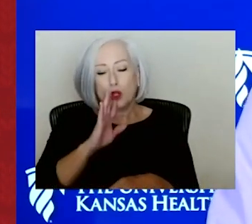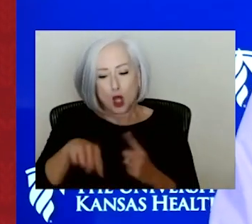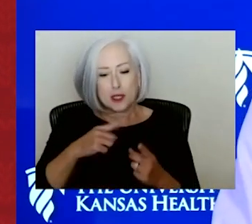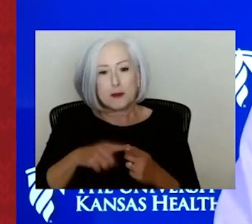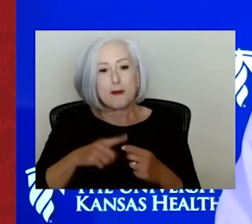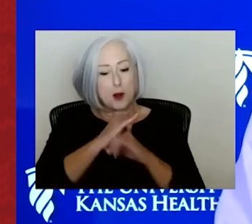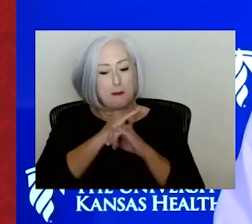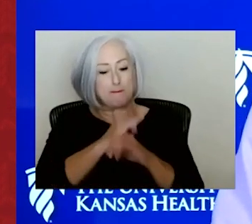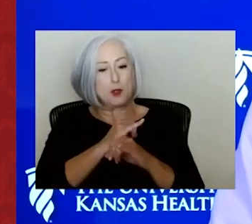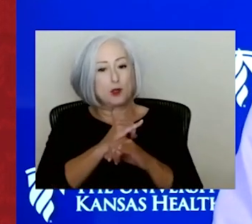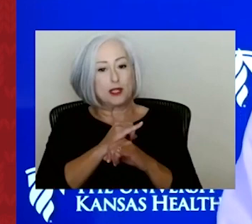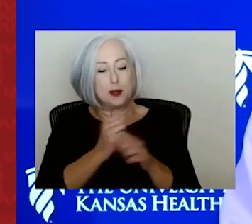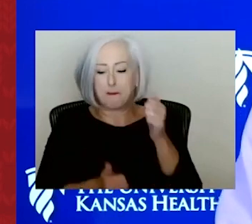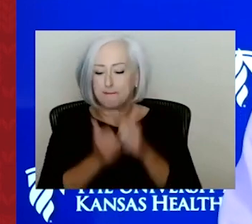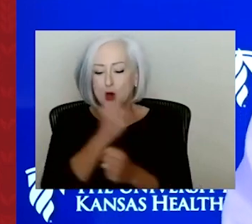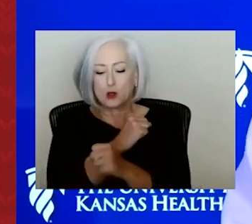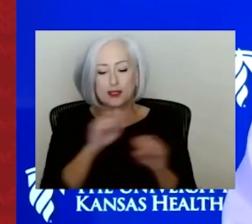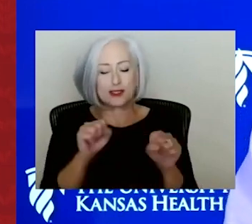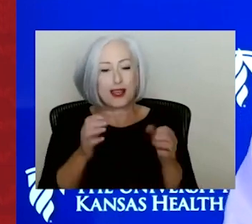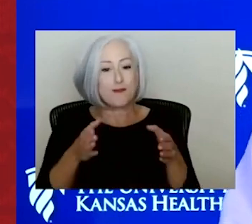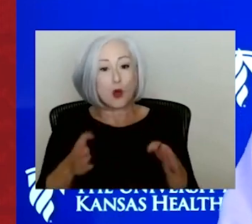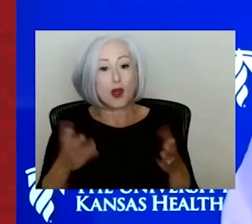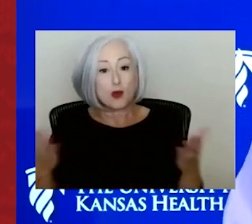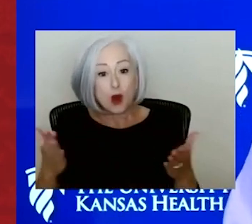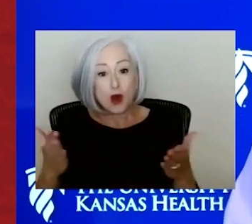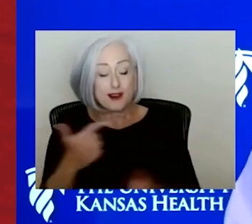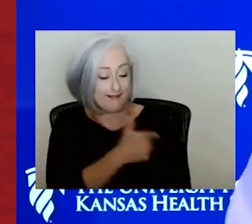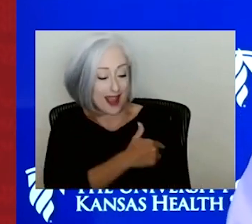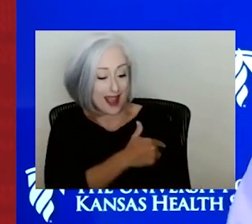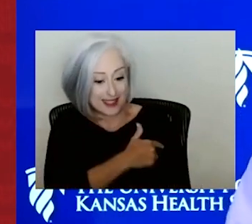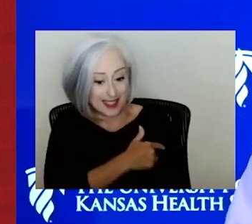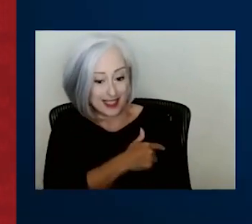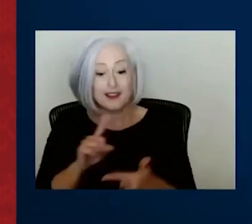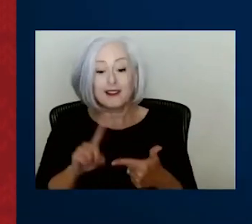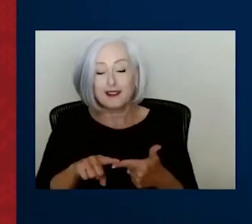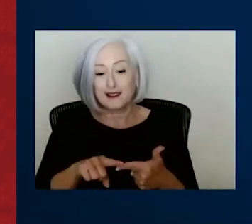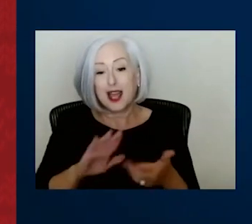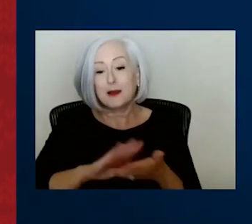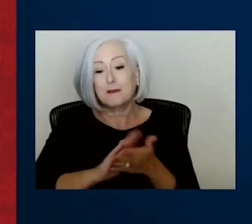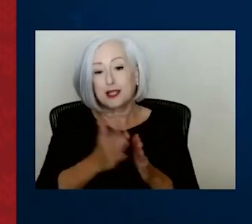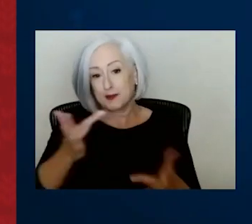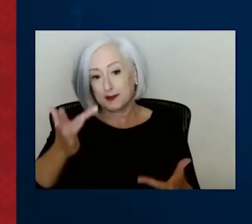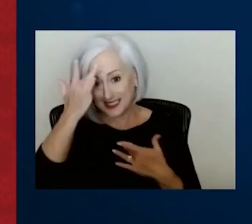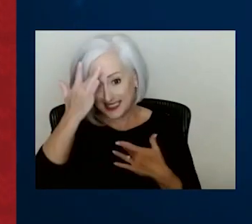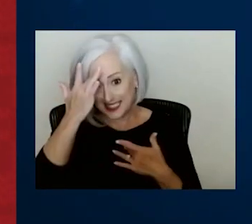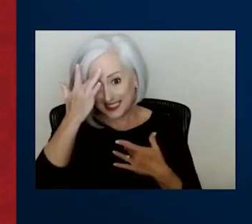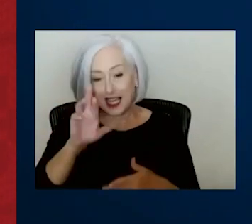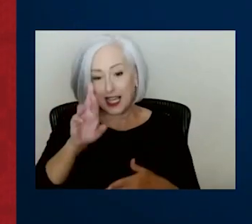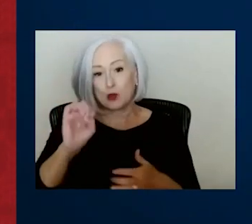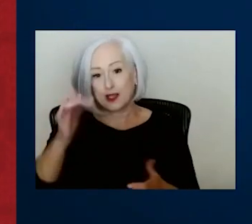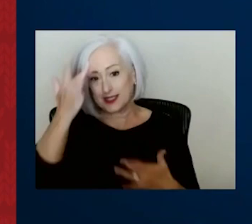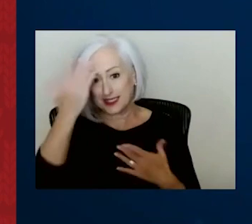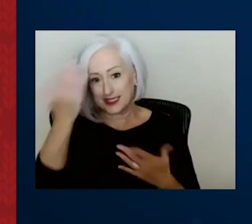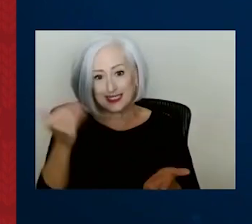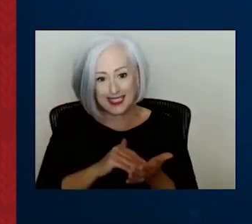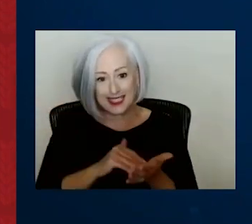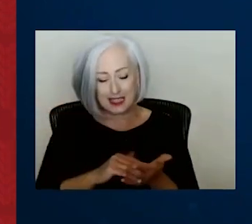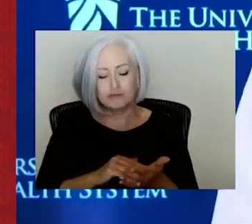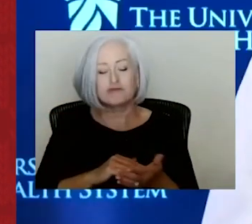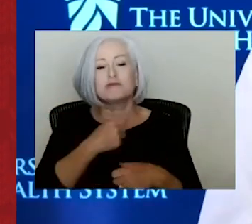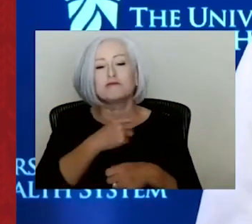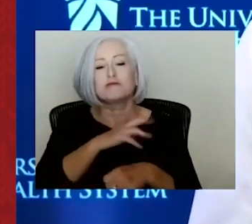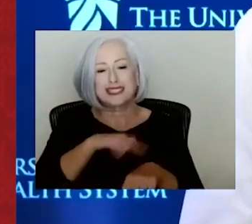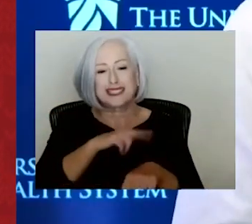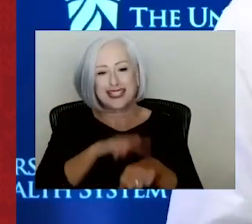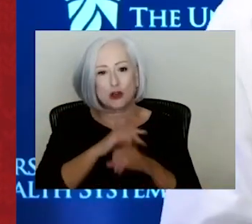way is that vaccine-induced immunity, but also the infection and reinfection immunity as well. I think it does make a huge difference. I think we should be very thankful. And go get